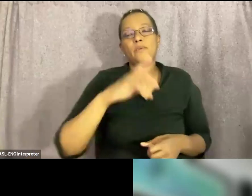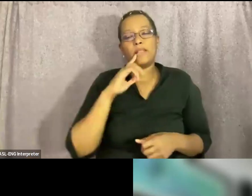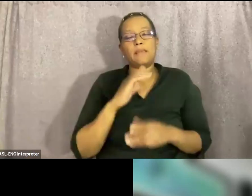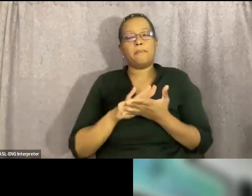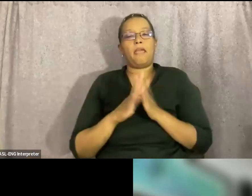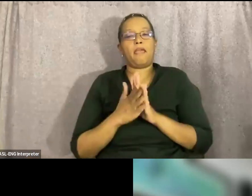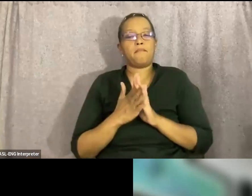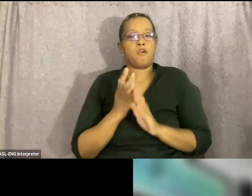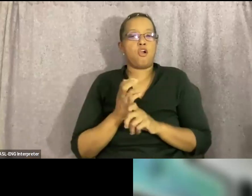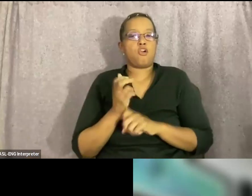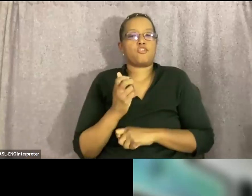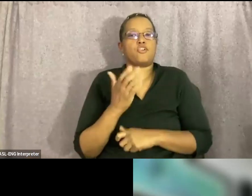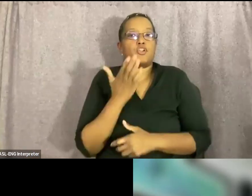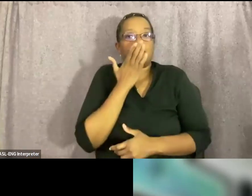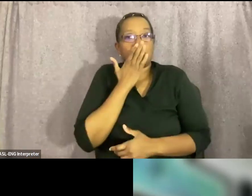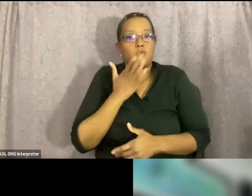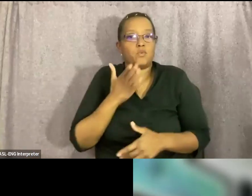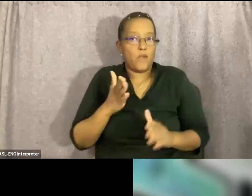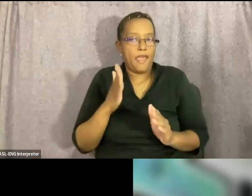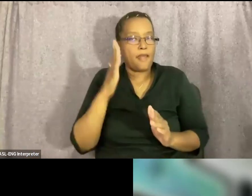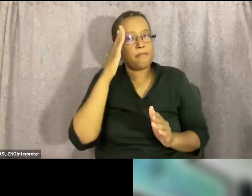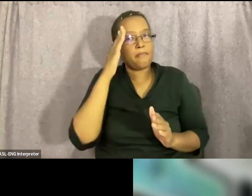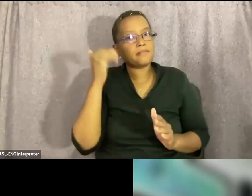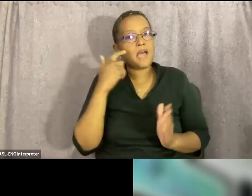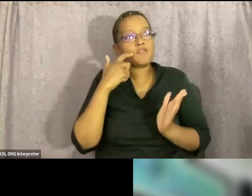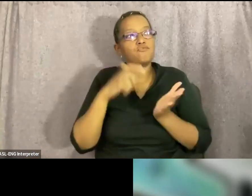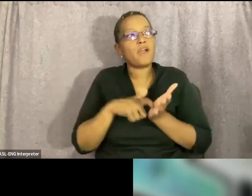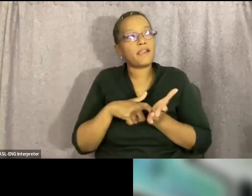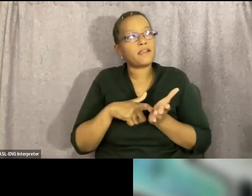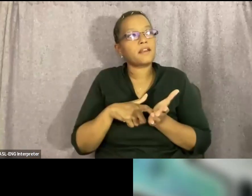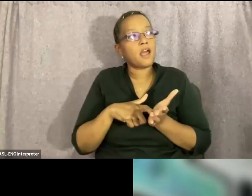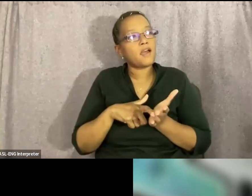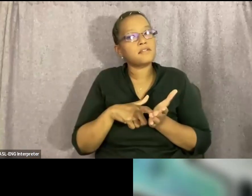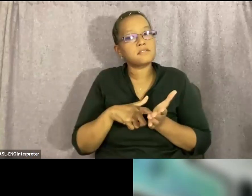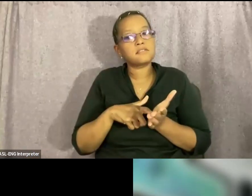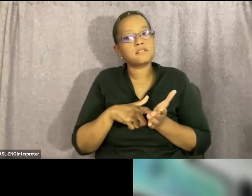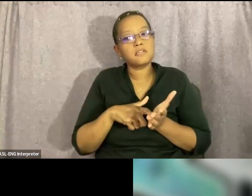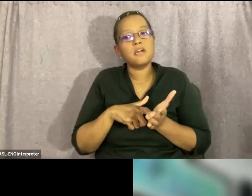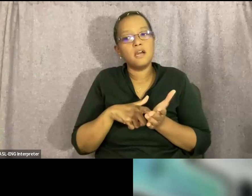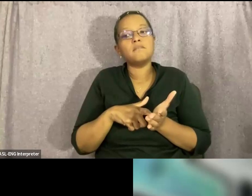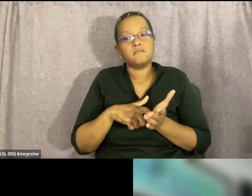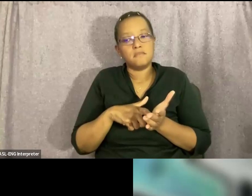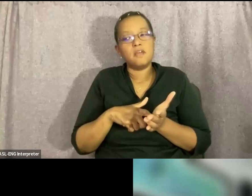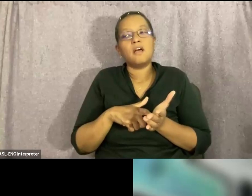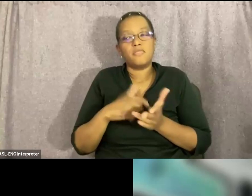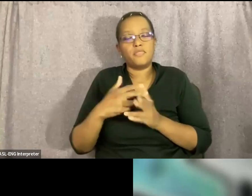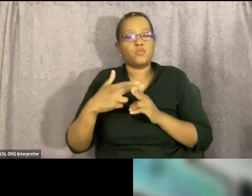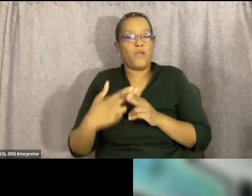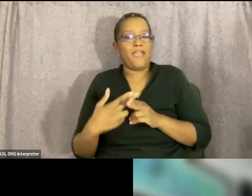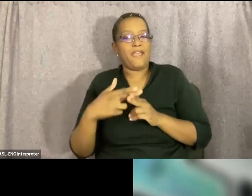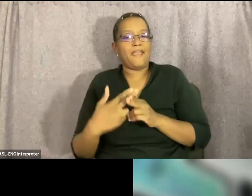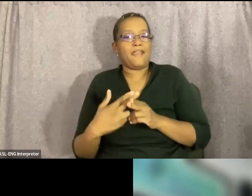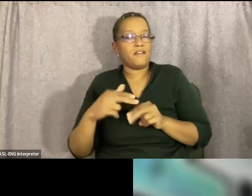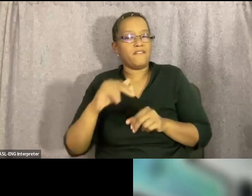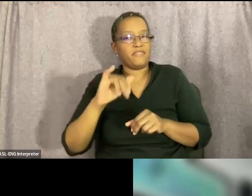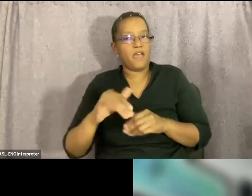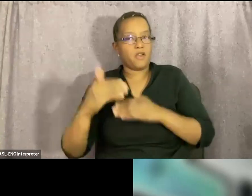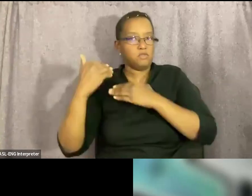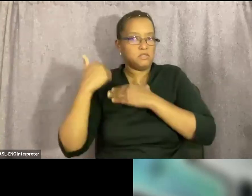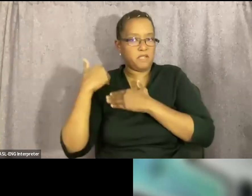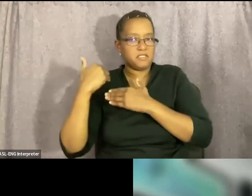like being extremely online, having like working and playing and just having